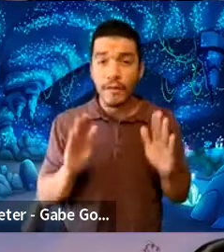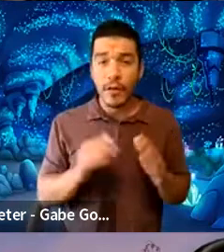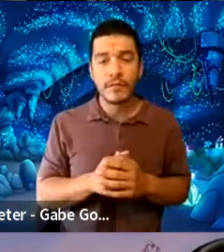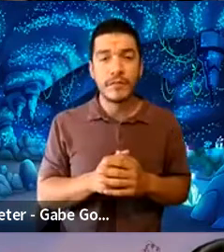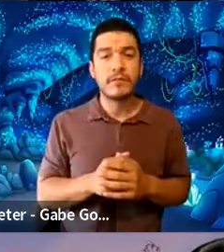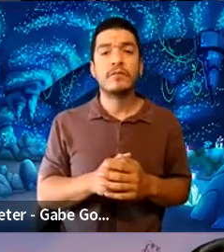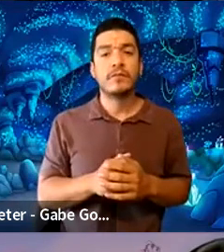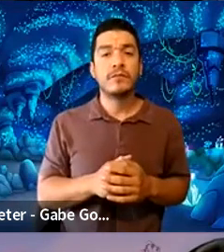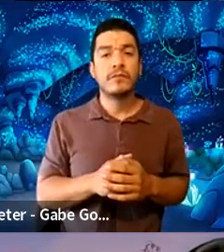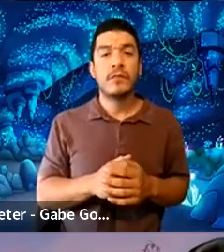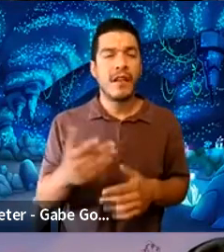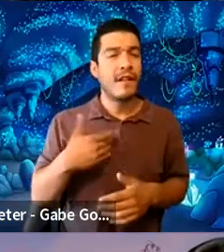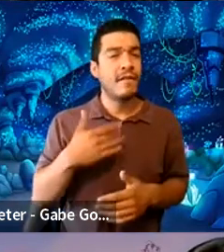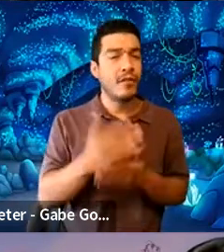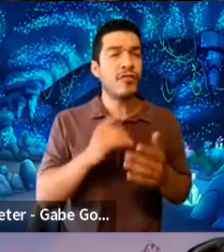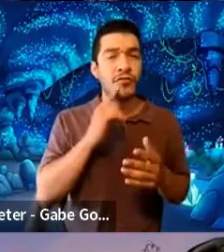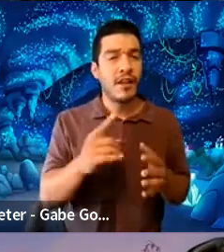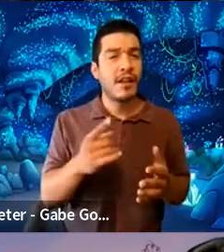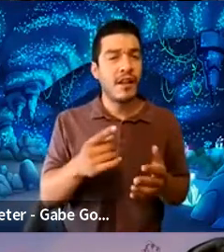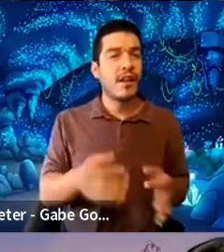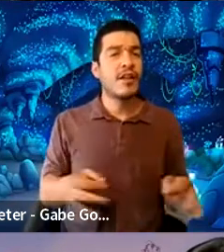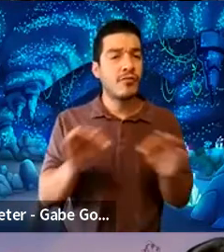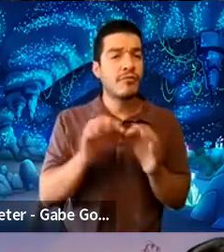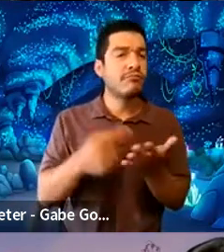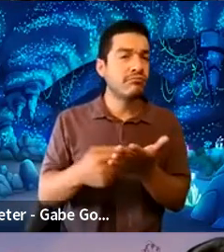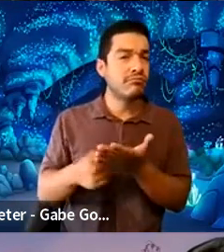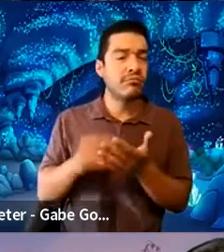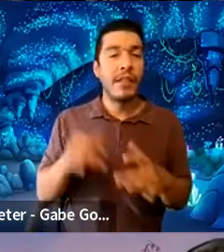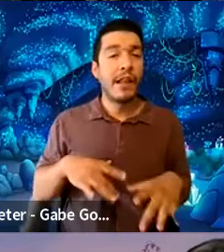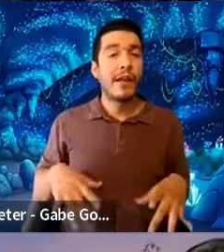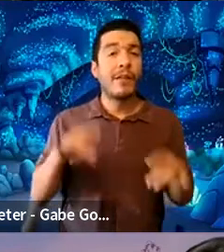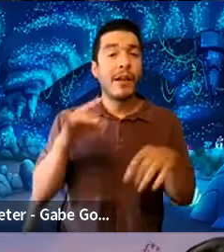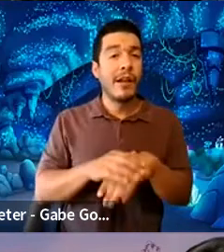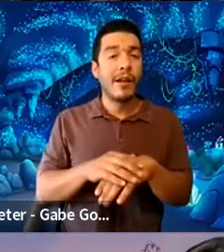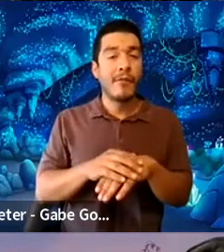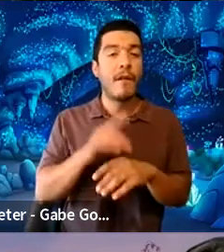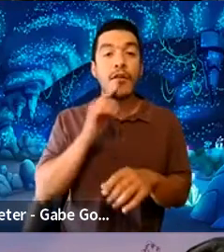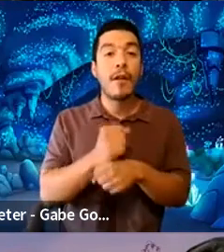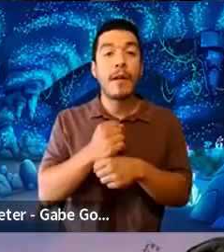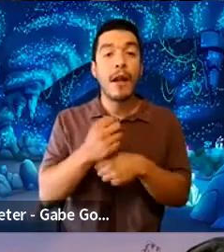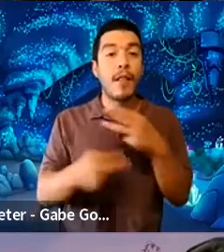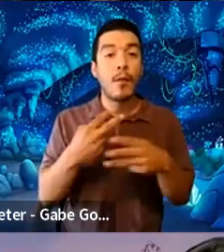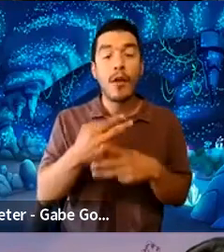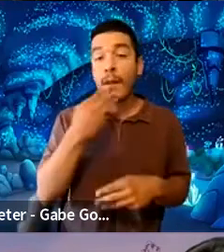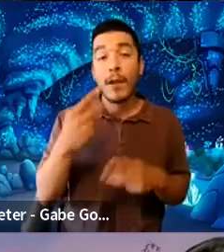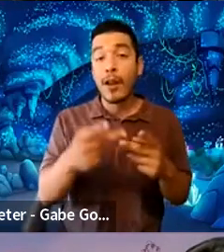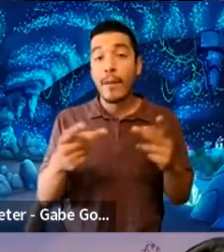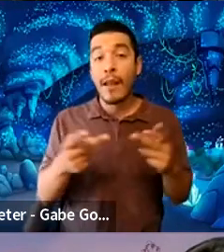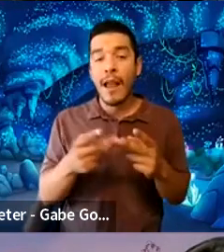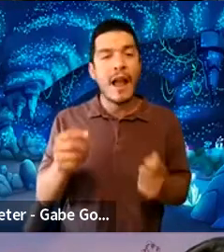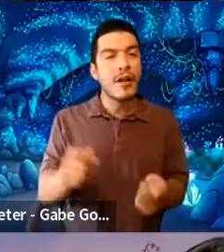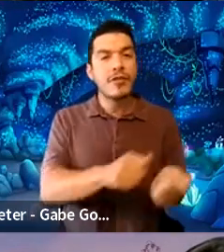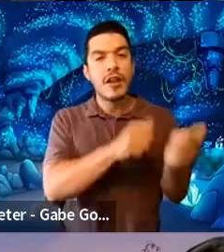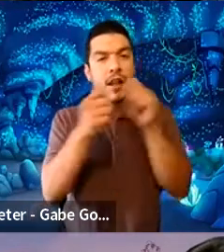there's some really important dialogue that I picked up on in terms of making the world a better place and changing the